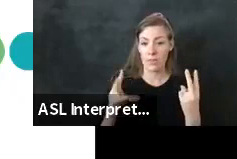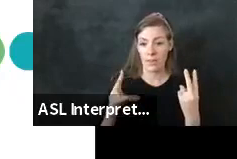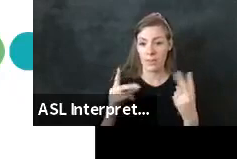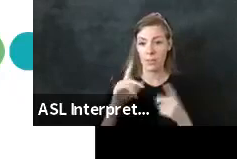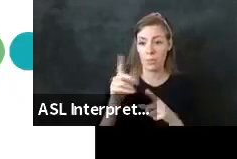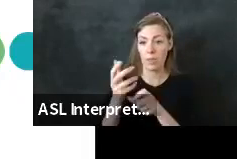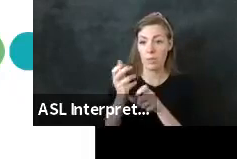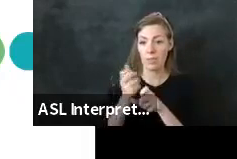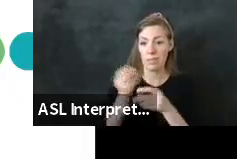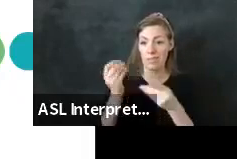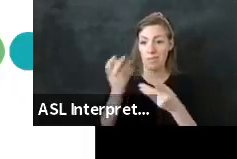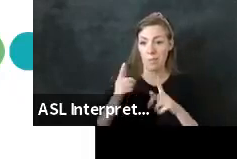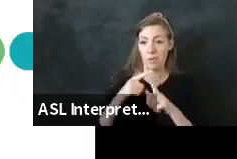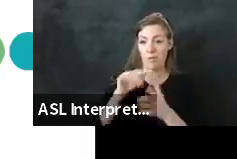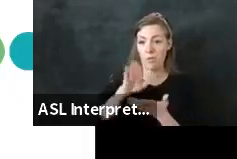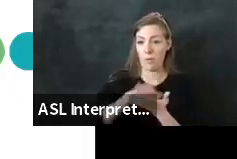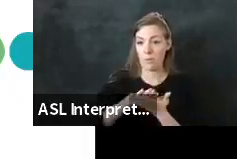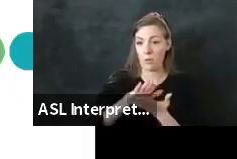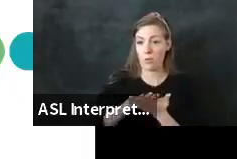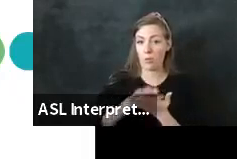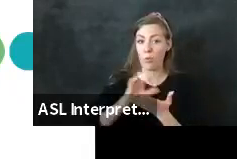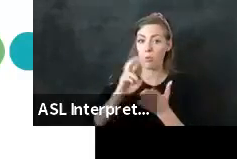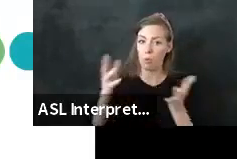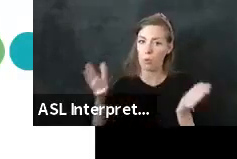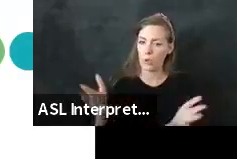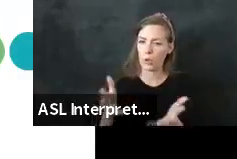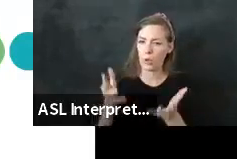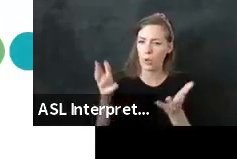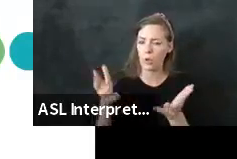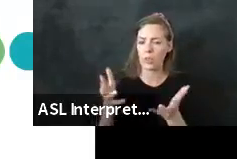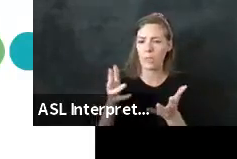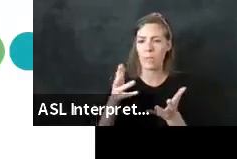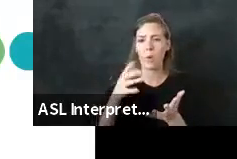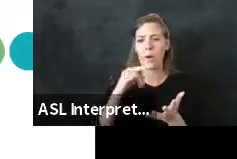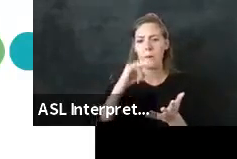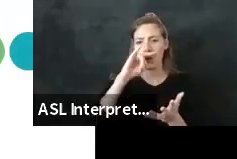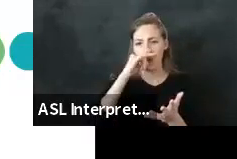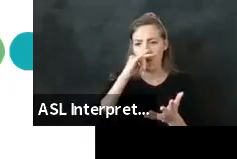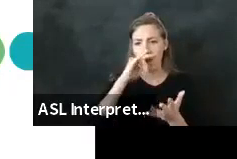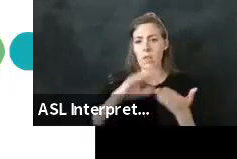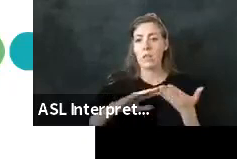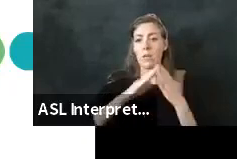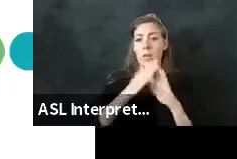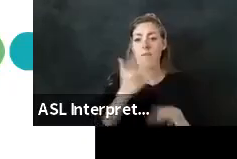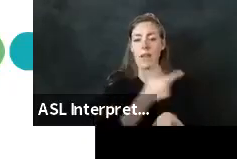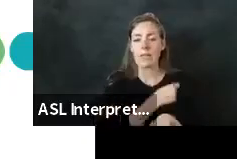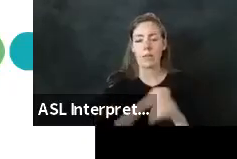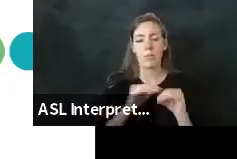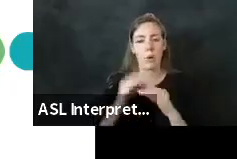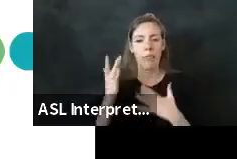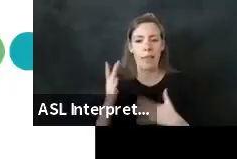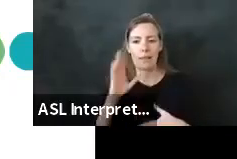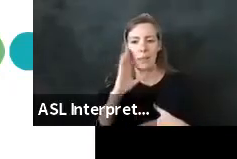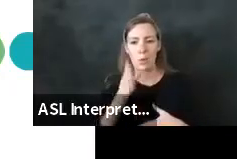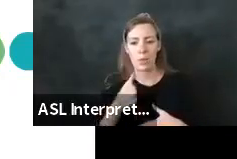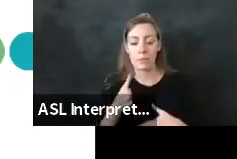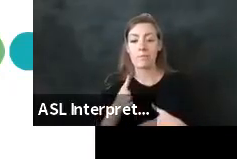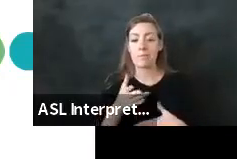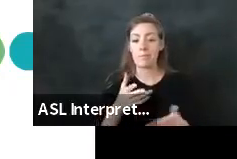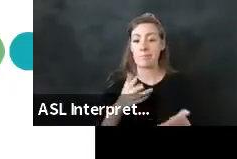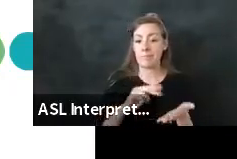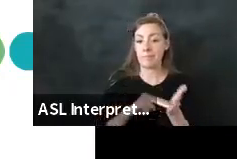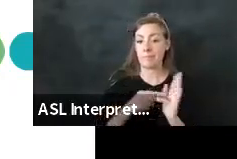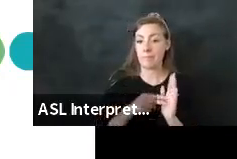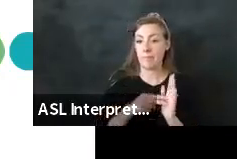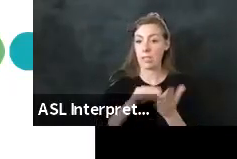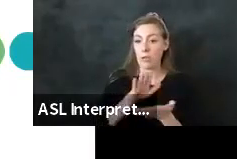at their schools, or were encouraged to get their child vaccinated by their schools, they are more likely to have their child vaccinated. This suggests school outreach